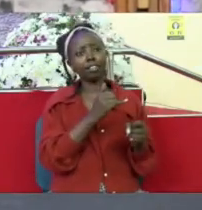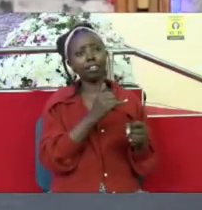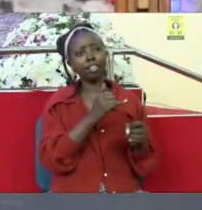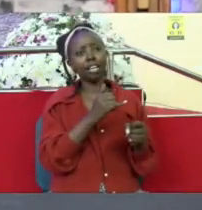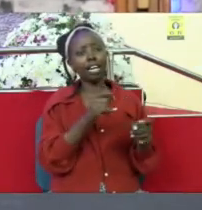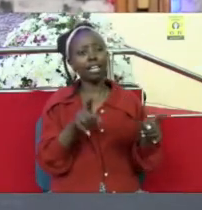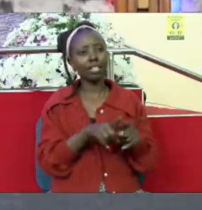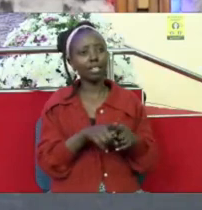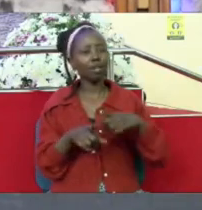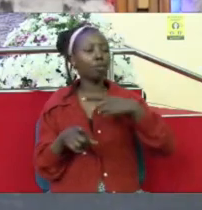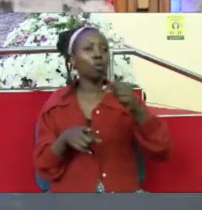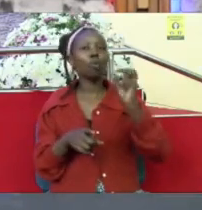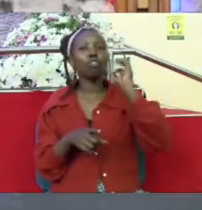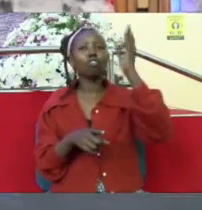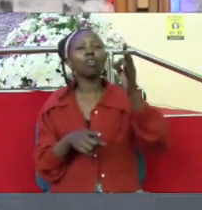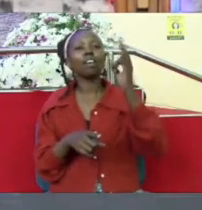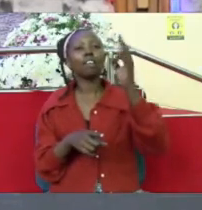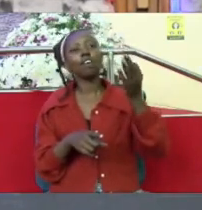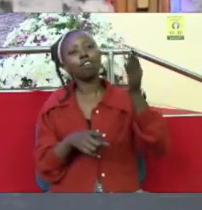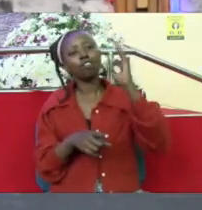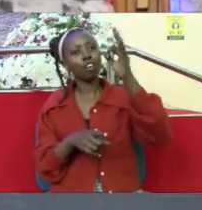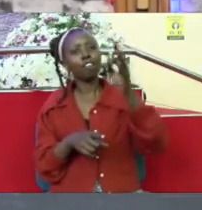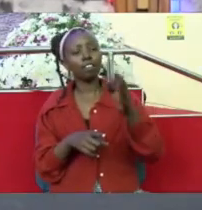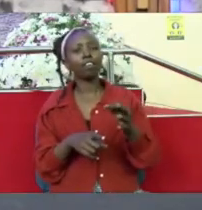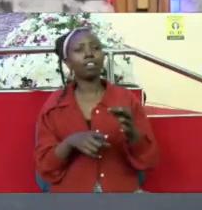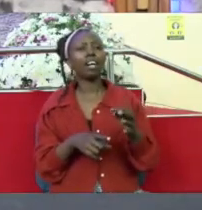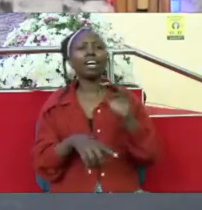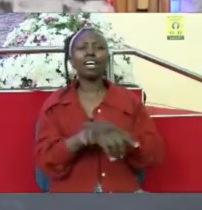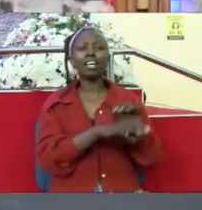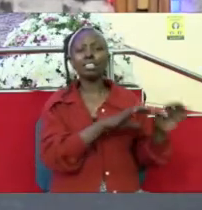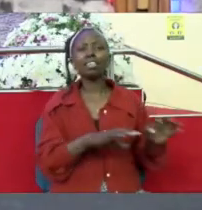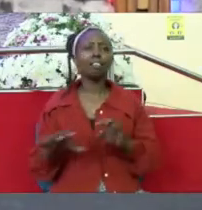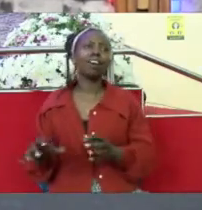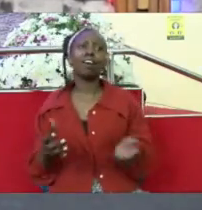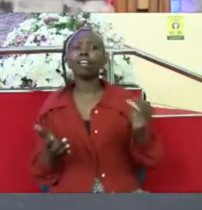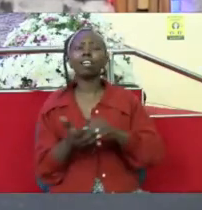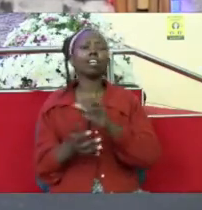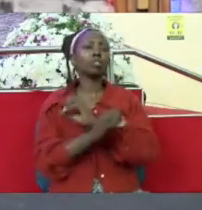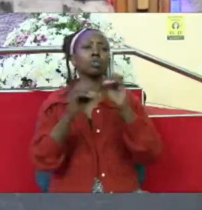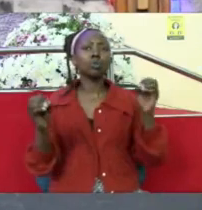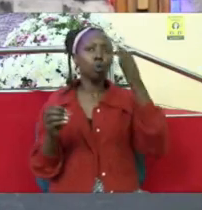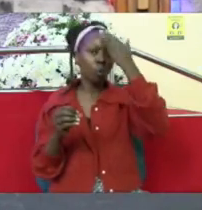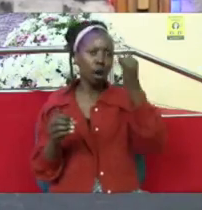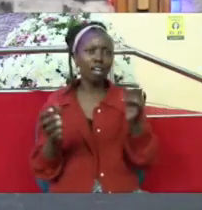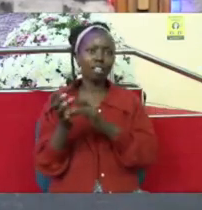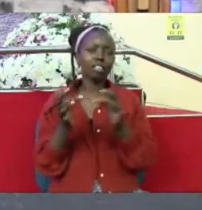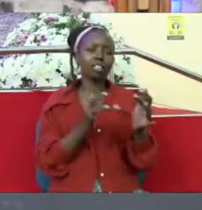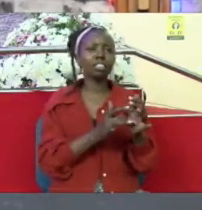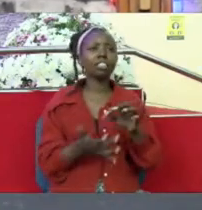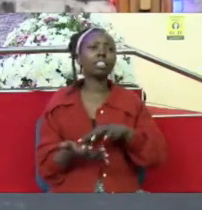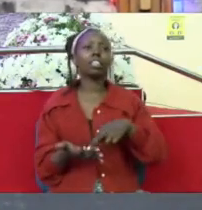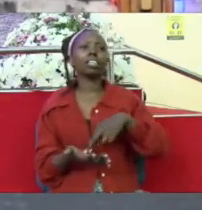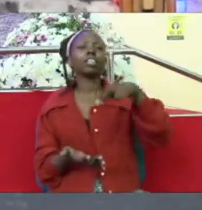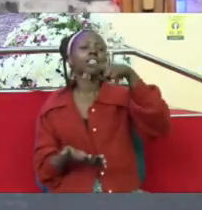forever. Na itaisha kabisa. We'll never be faced with the pressure again. Hakutakuwa na msukumo tena. Because Jesus is risen. Kwa sababu Yesu atakuwa amefufuka. There